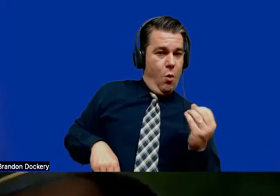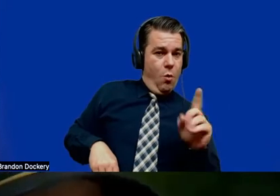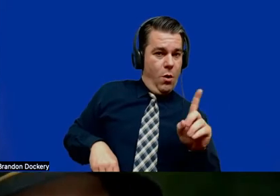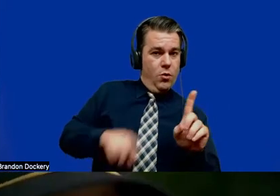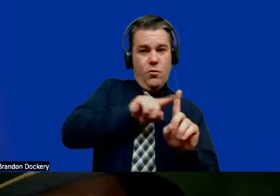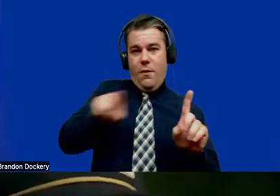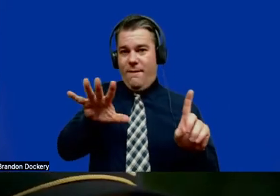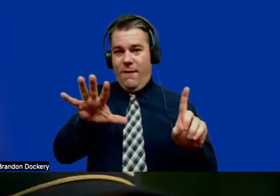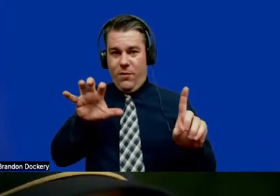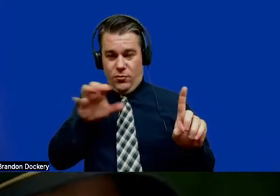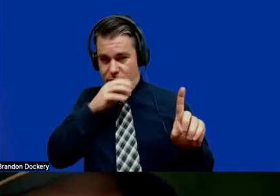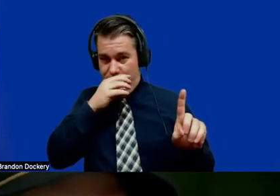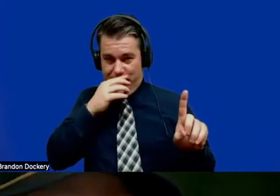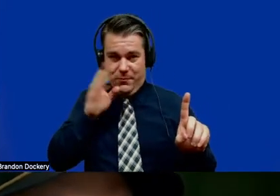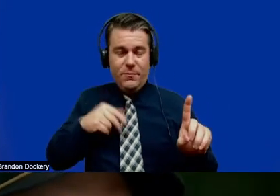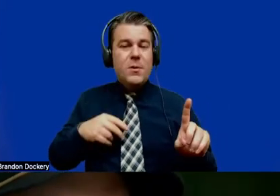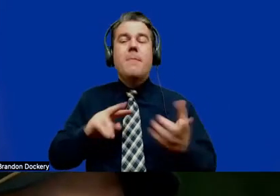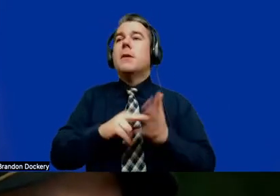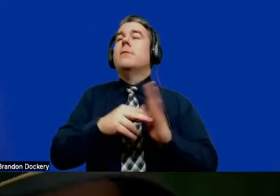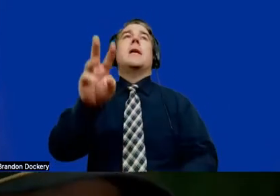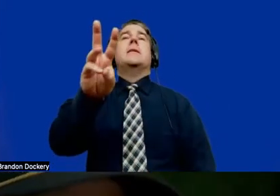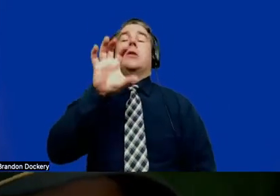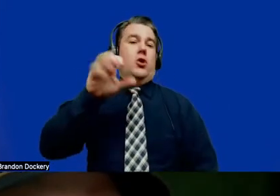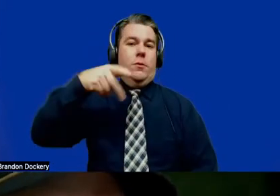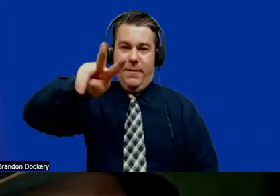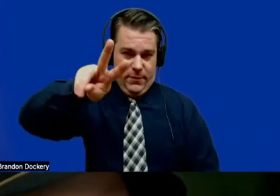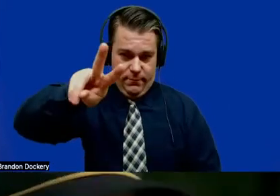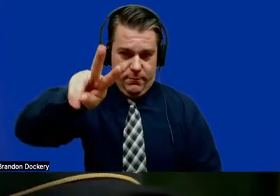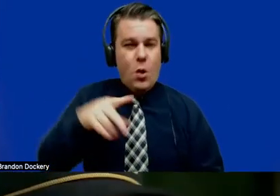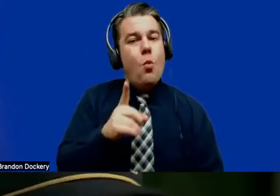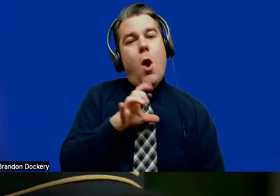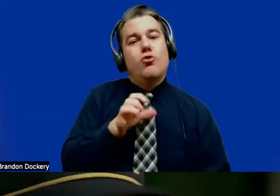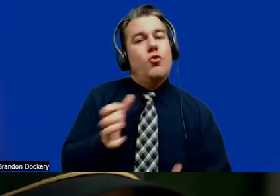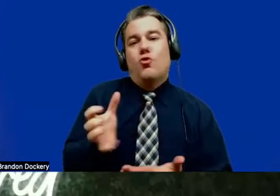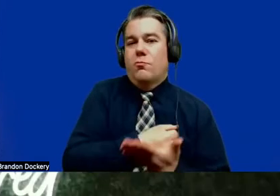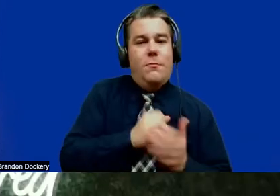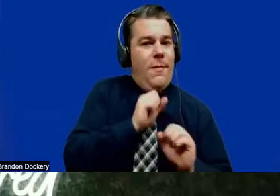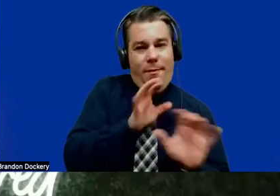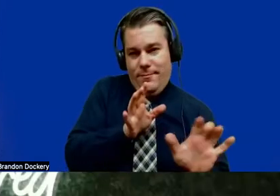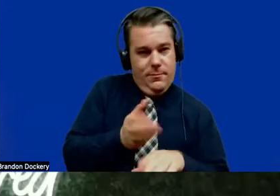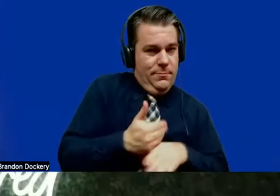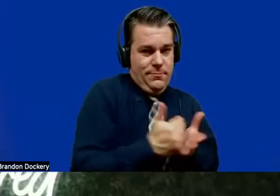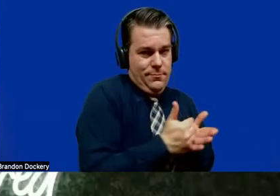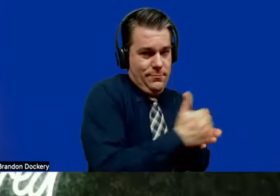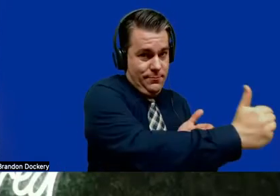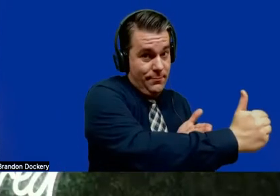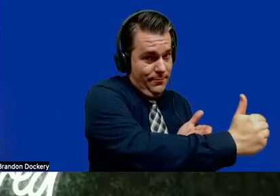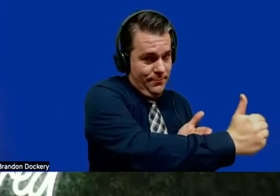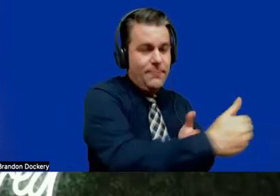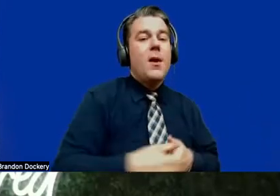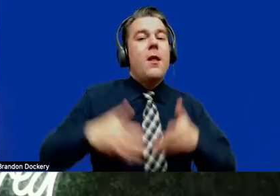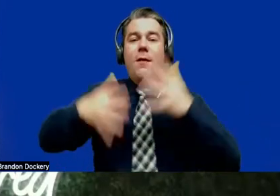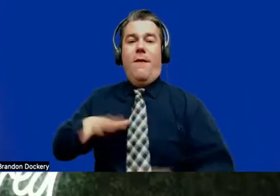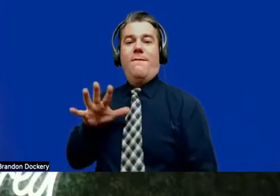take 600 PV and we take the first 100 out, because you don't make any percentage on that, that leaves us with 500, and you're going